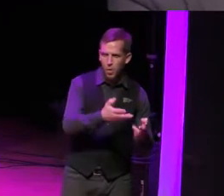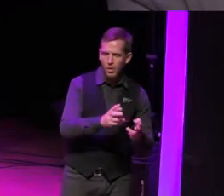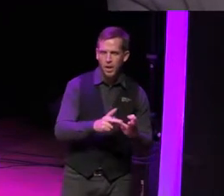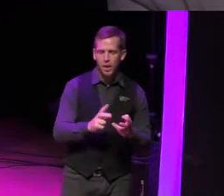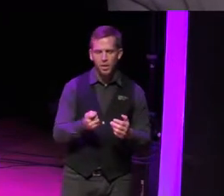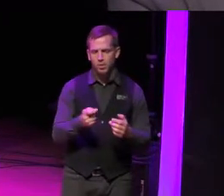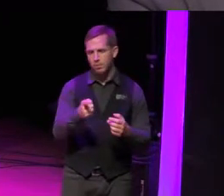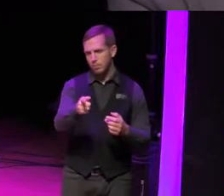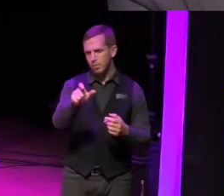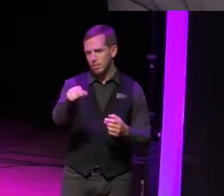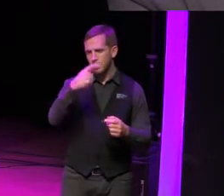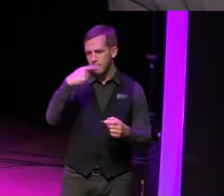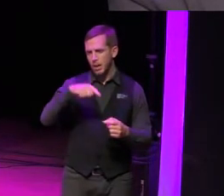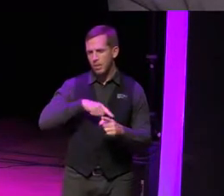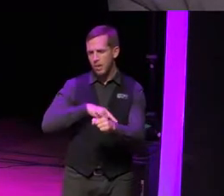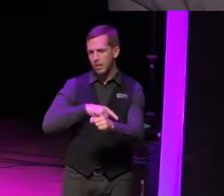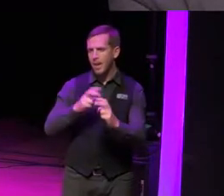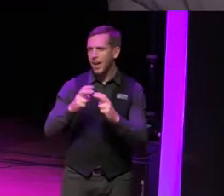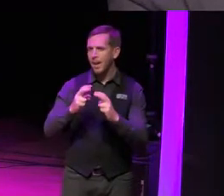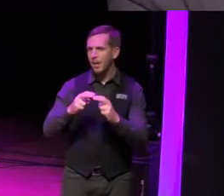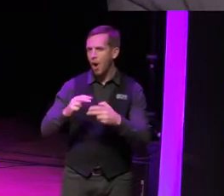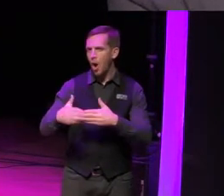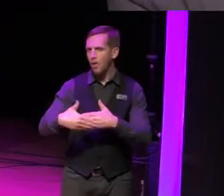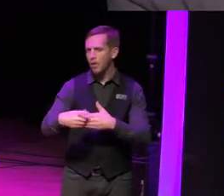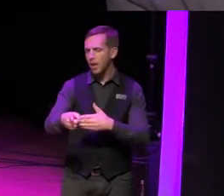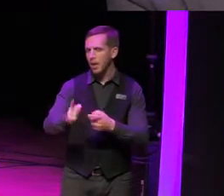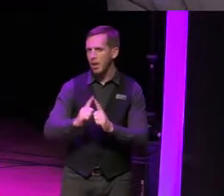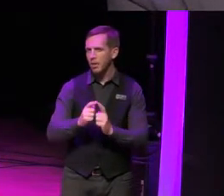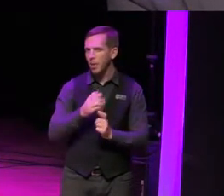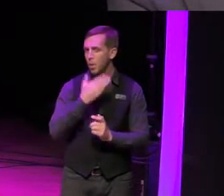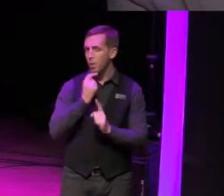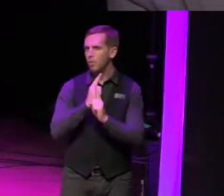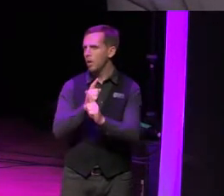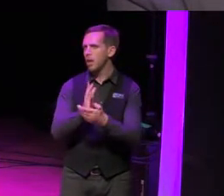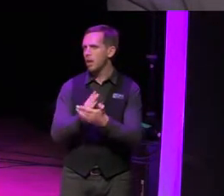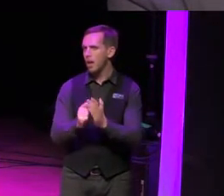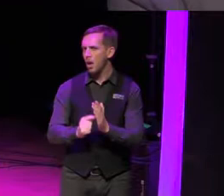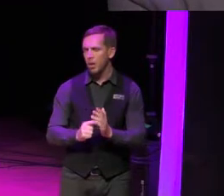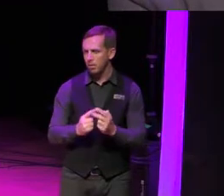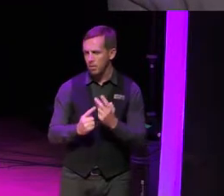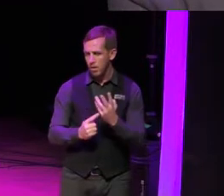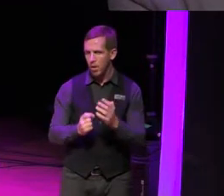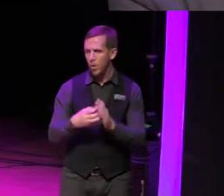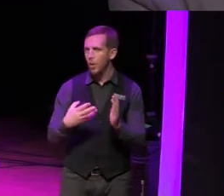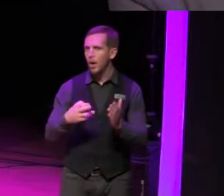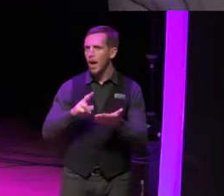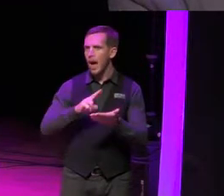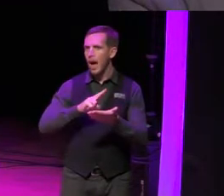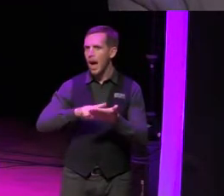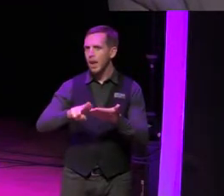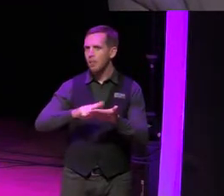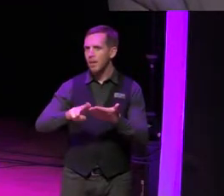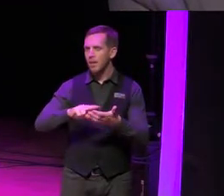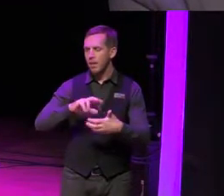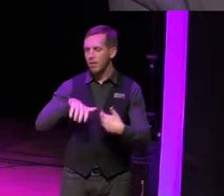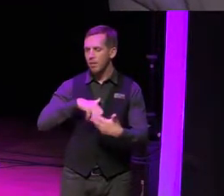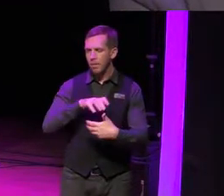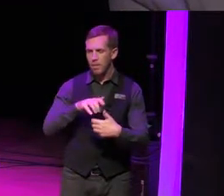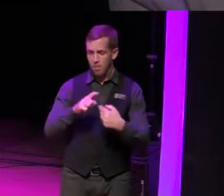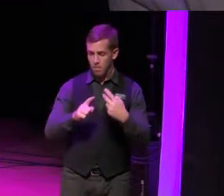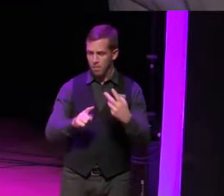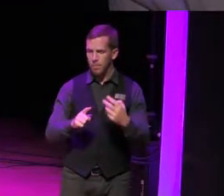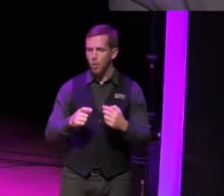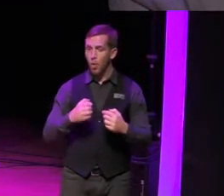off wrongfully without a proper due process regarding administrative justice. When I